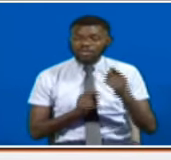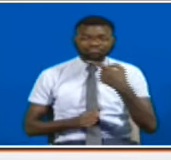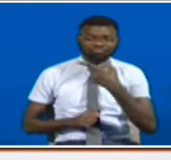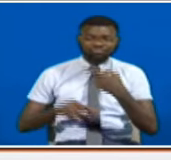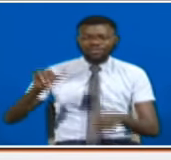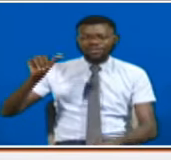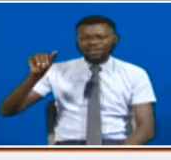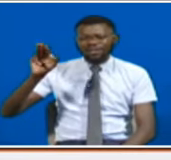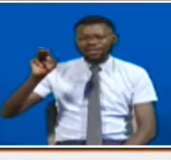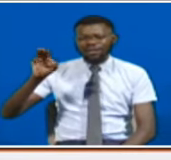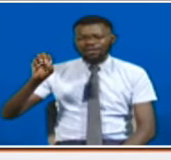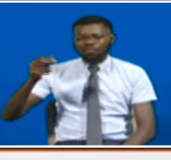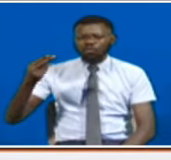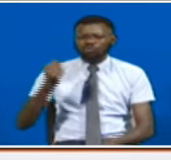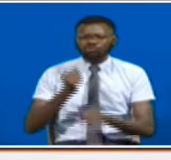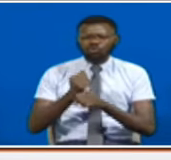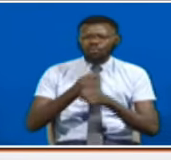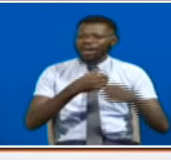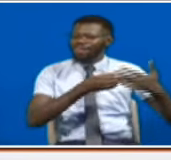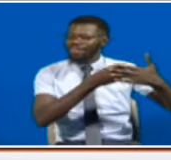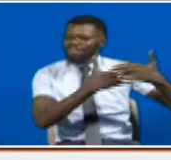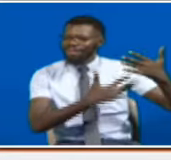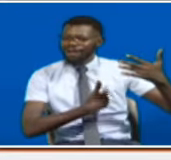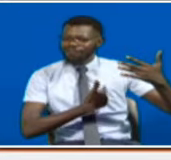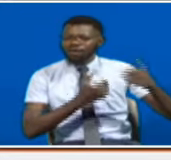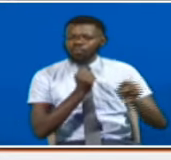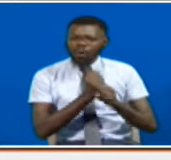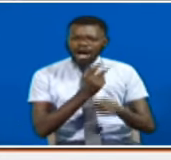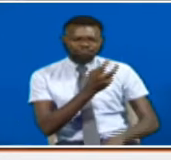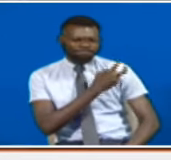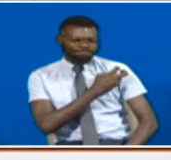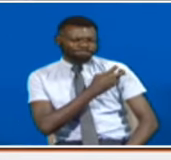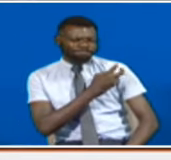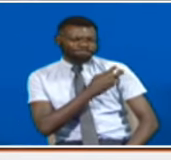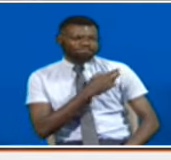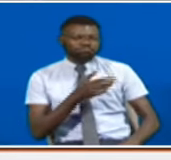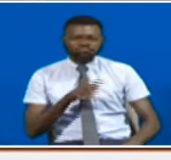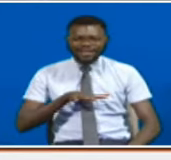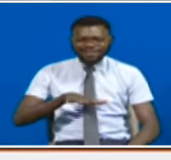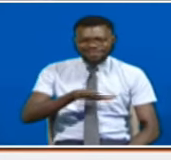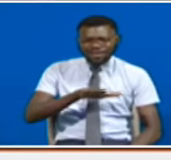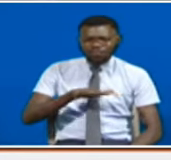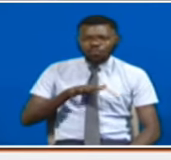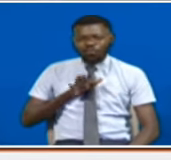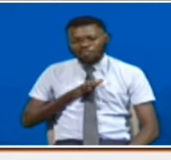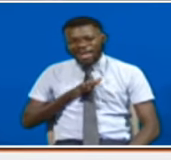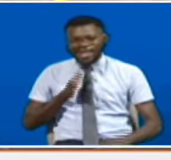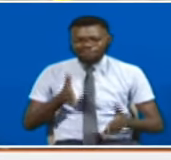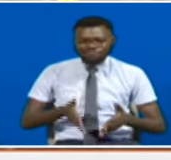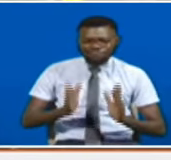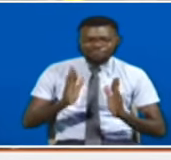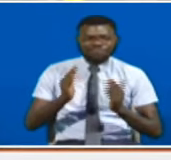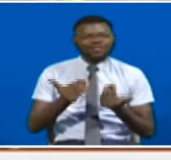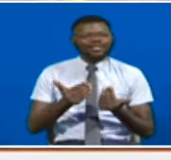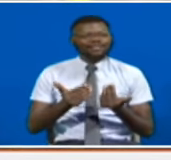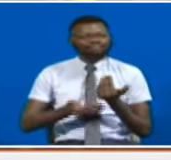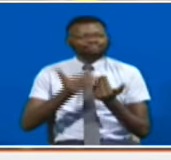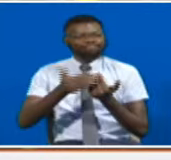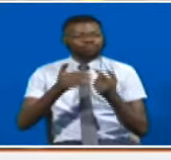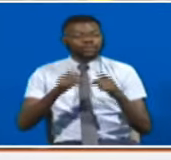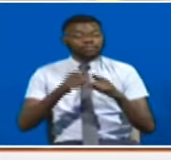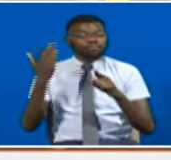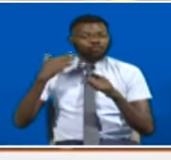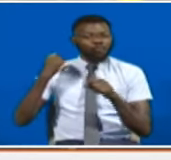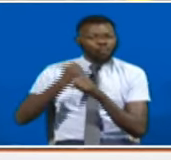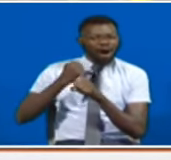hats. Apart from being a consultant gynecologist and obstetrician, his role in helping the country fight